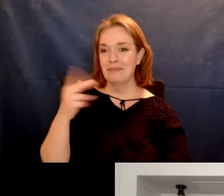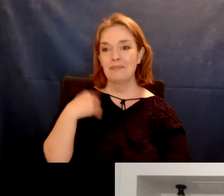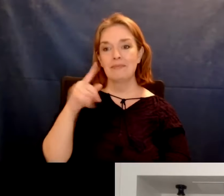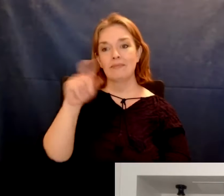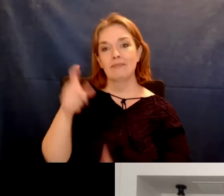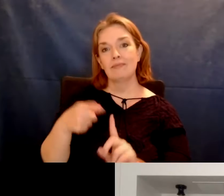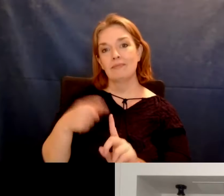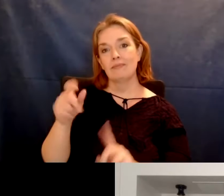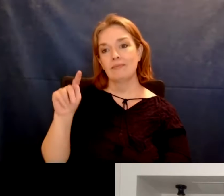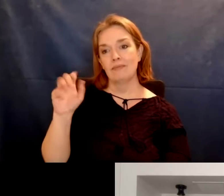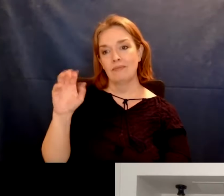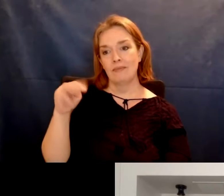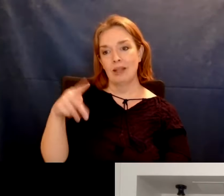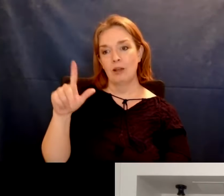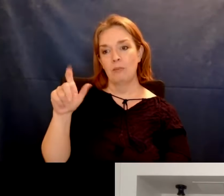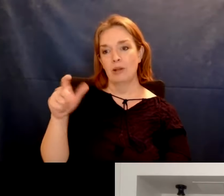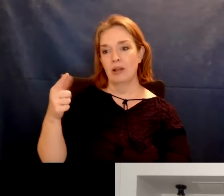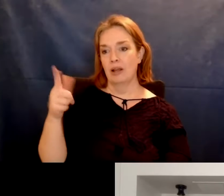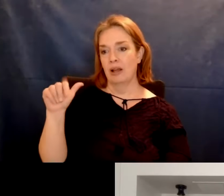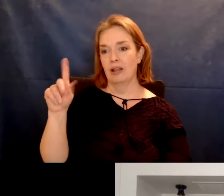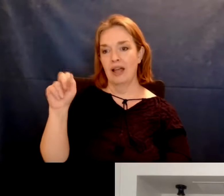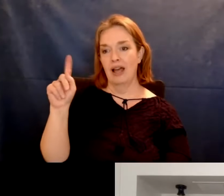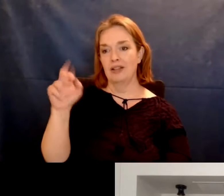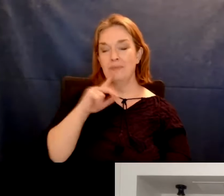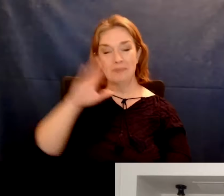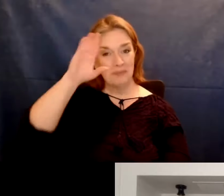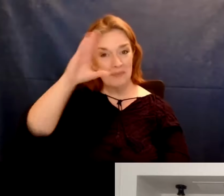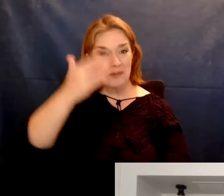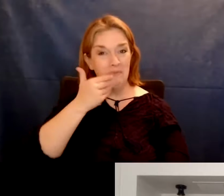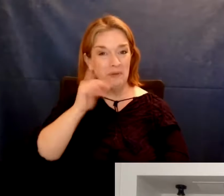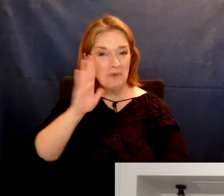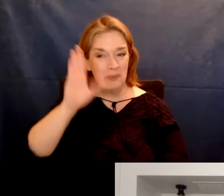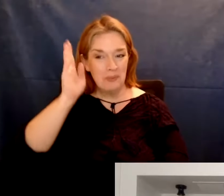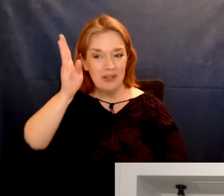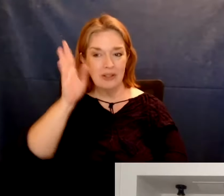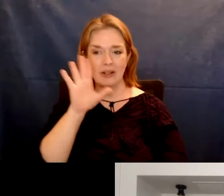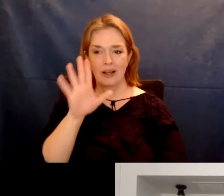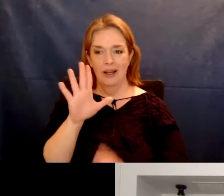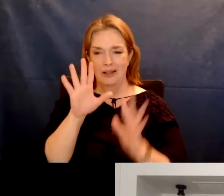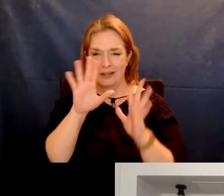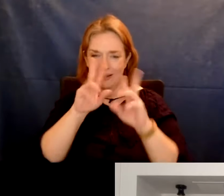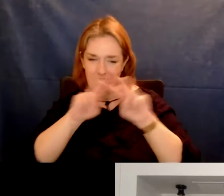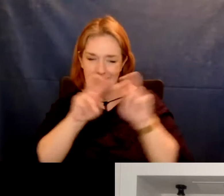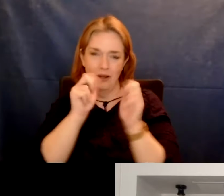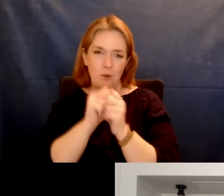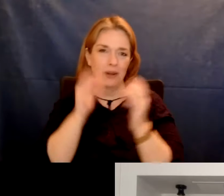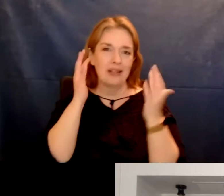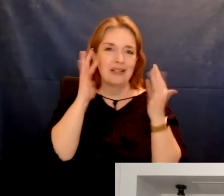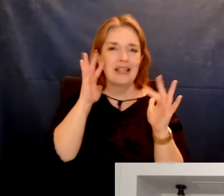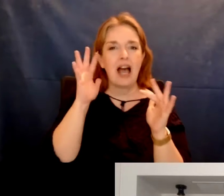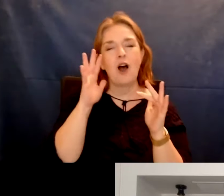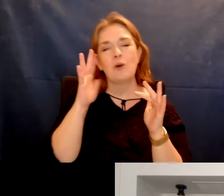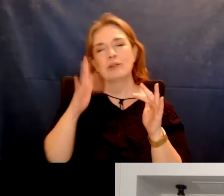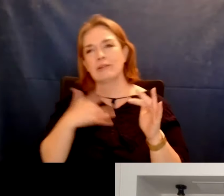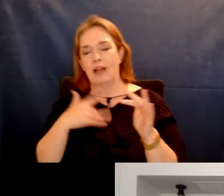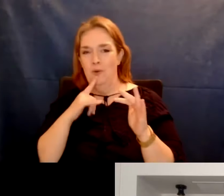from Temple Gladstar. Hello, thank you for this presentation. Your exploration of sound and sense is deliciously rich.